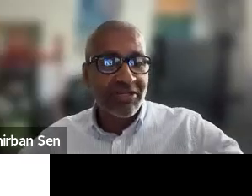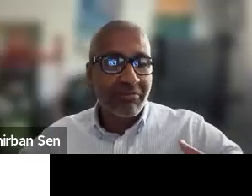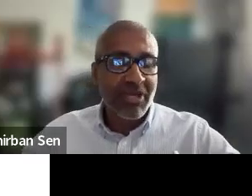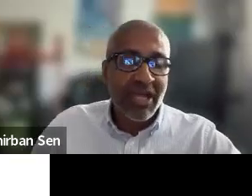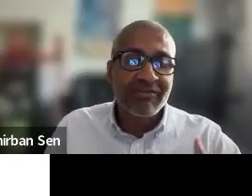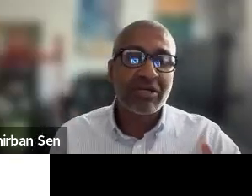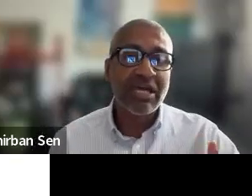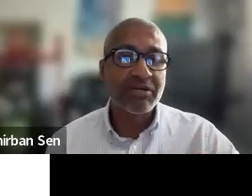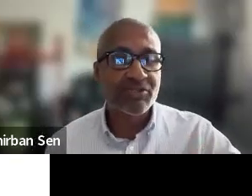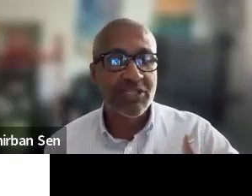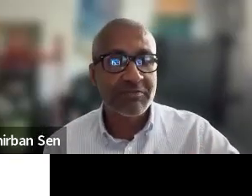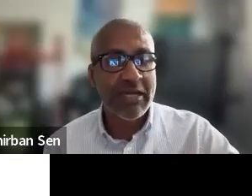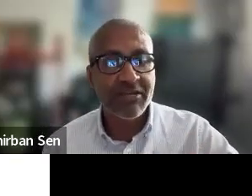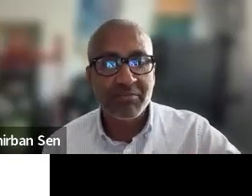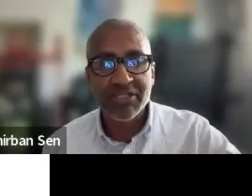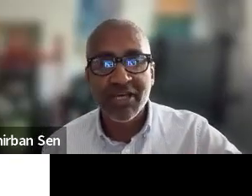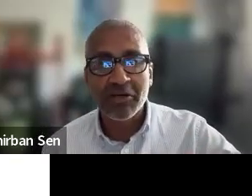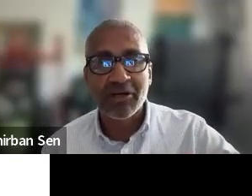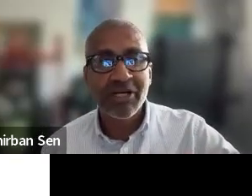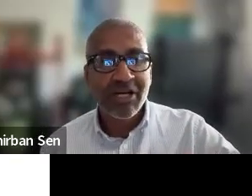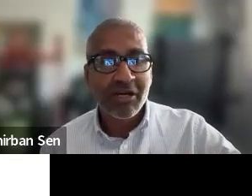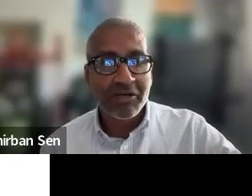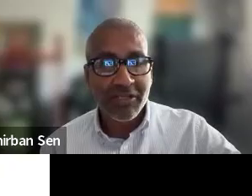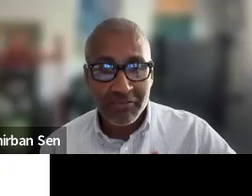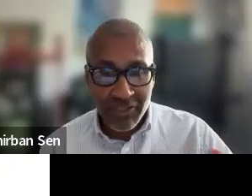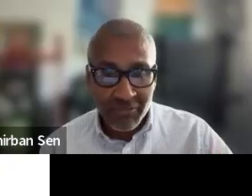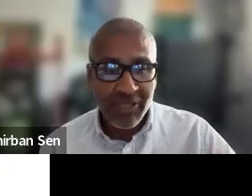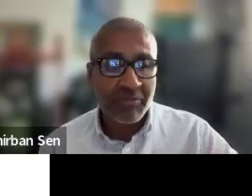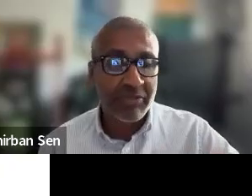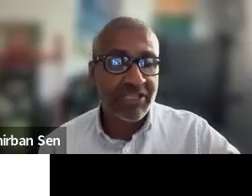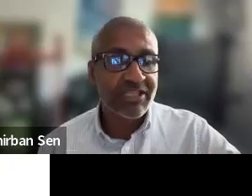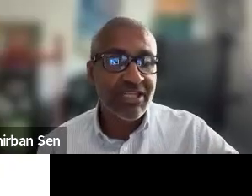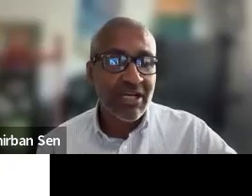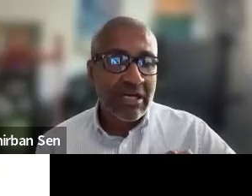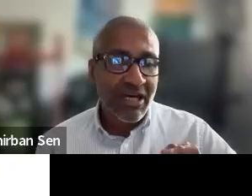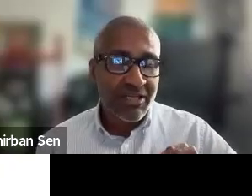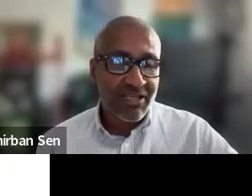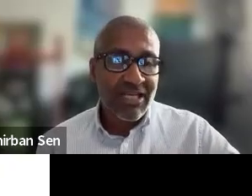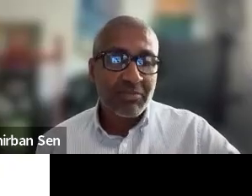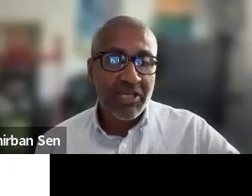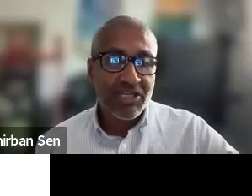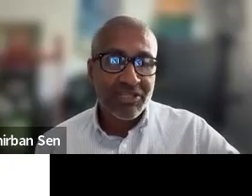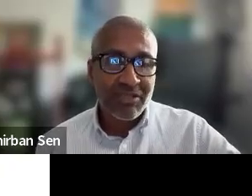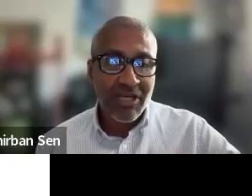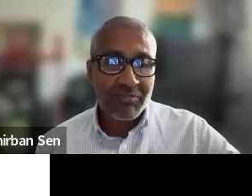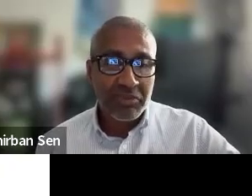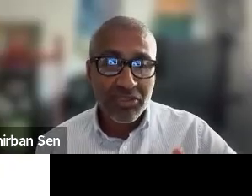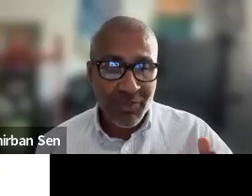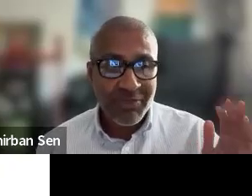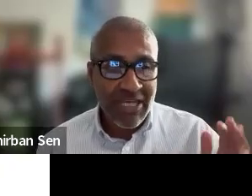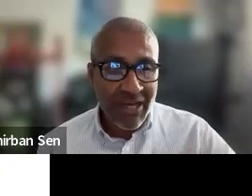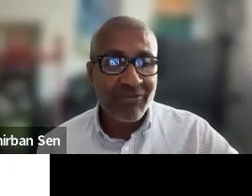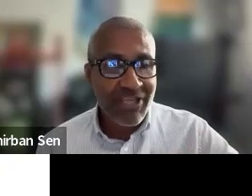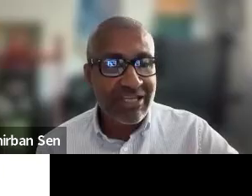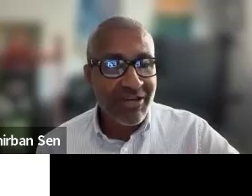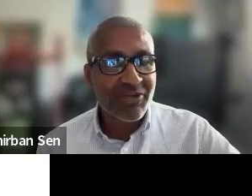of ours and have allowed us to expand and build out our capabilities. This application uses